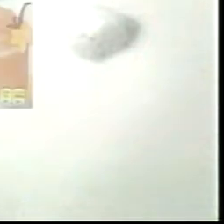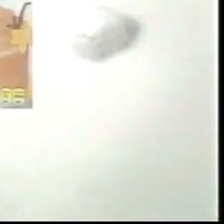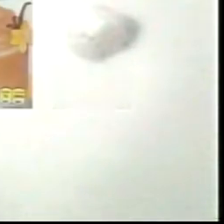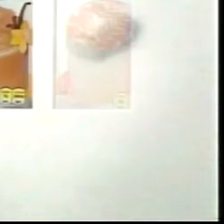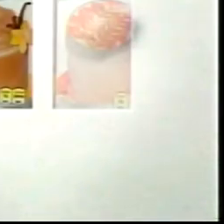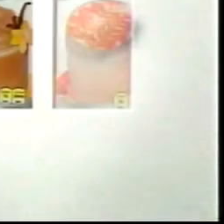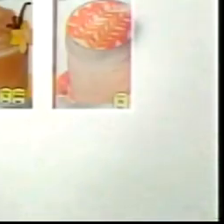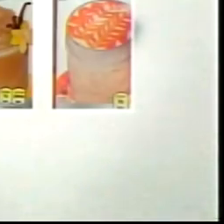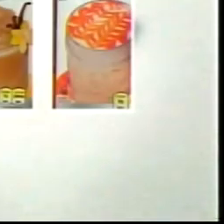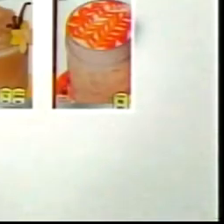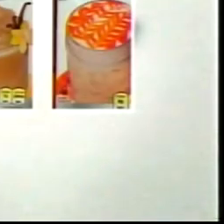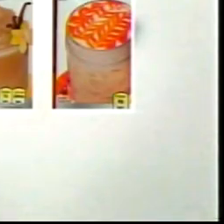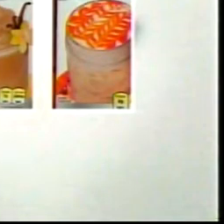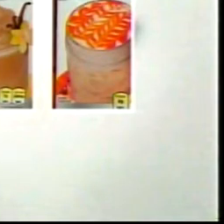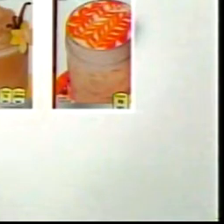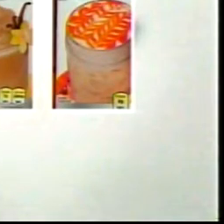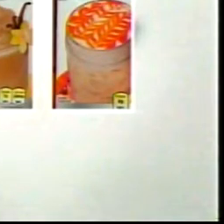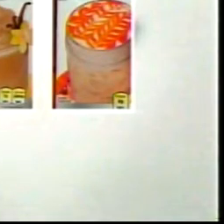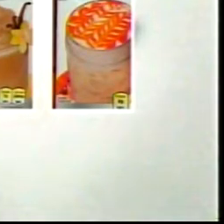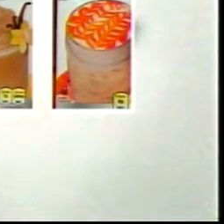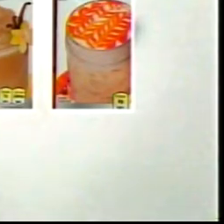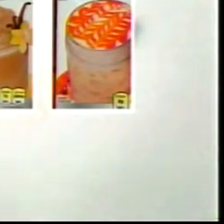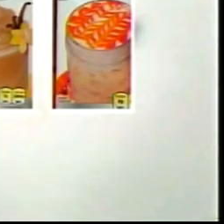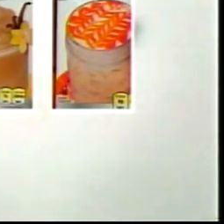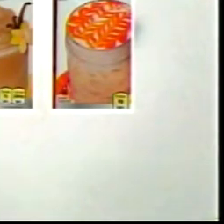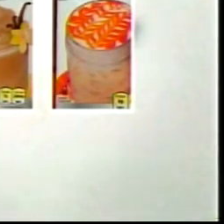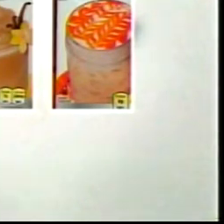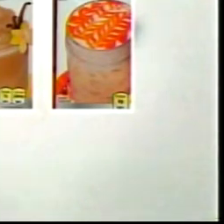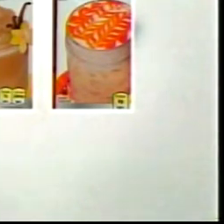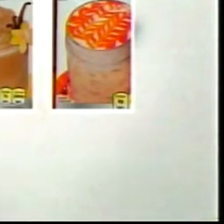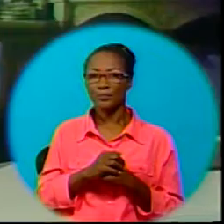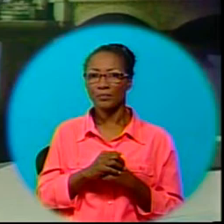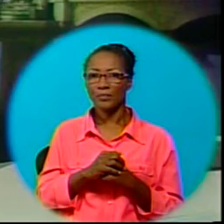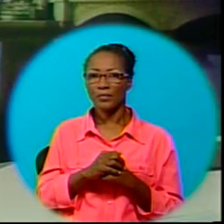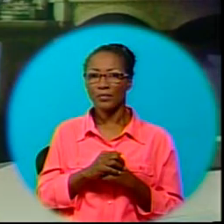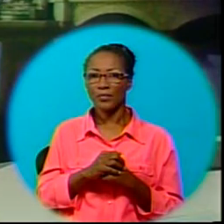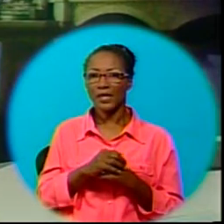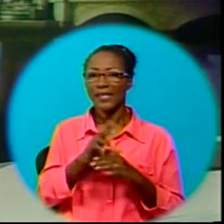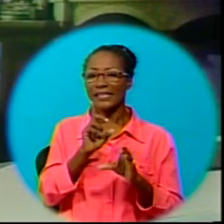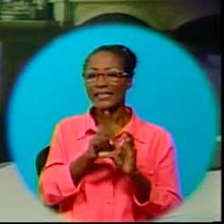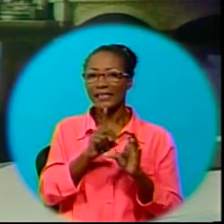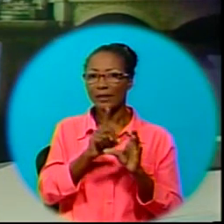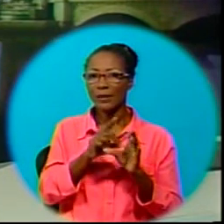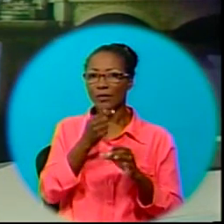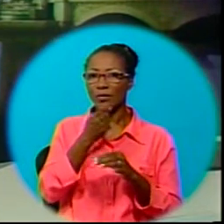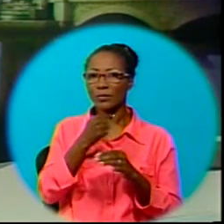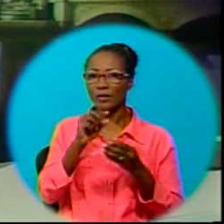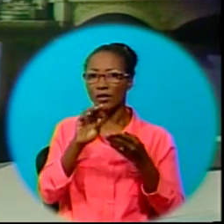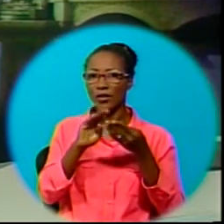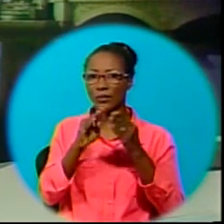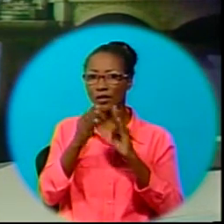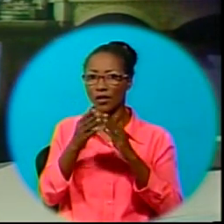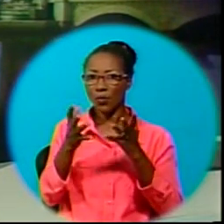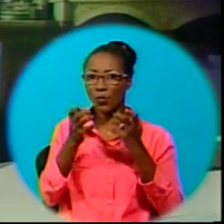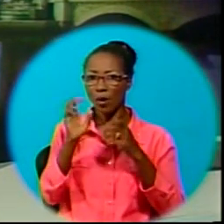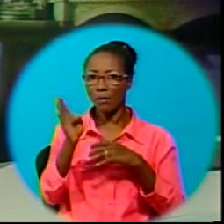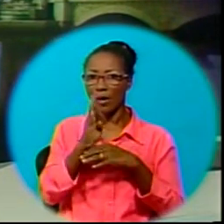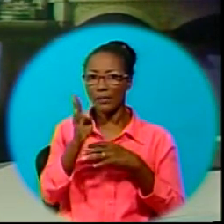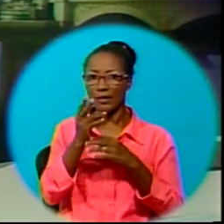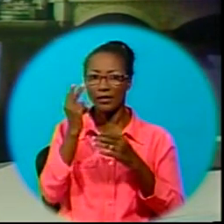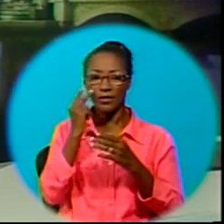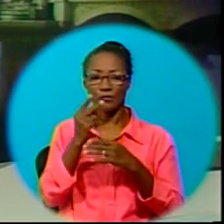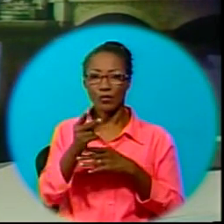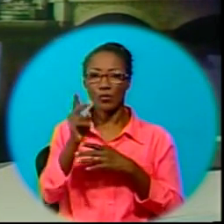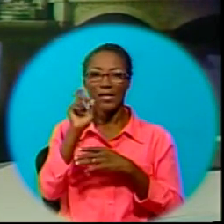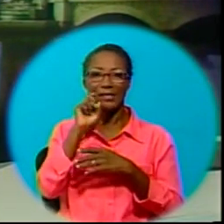goodness of milk. Sean Farrell, CBC News. The disabled and homosexual communities want